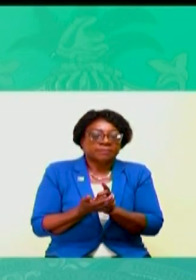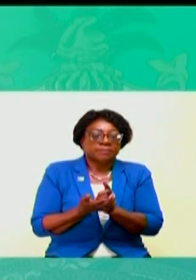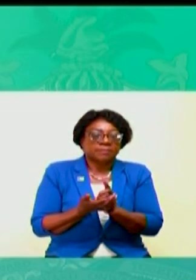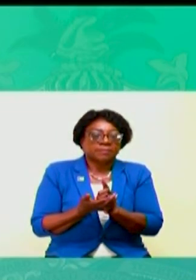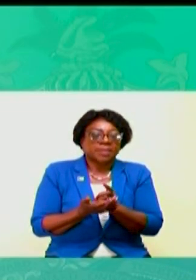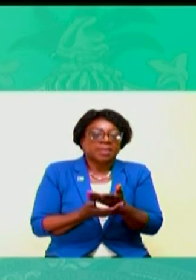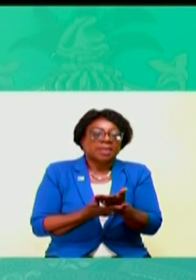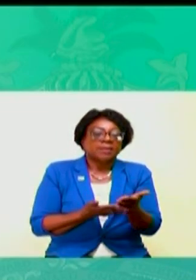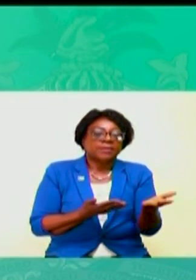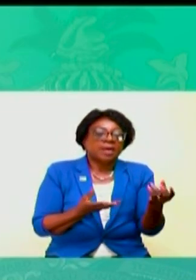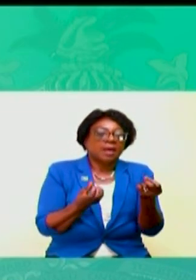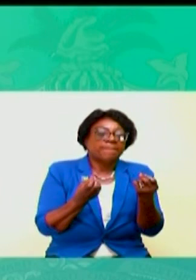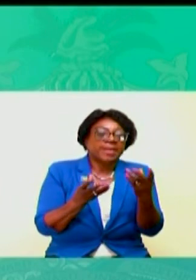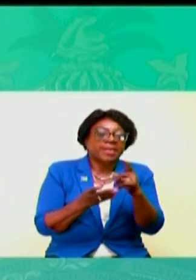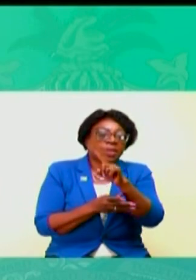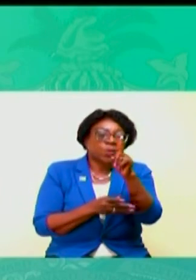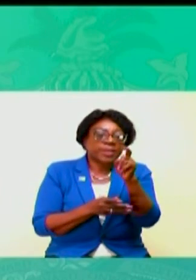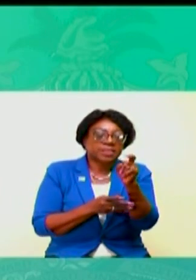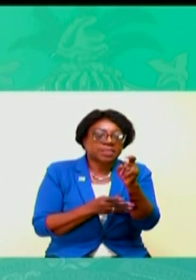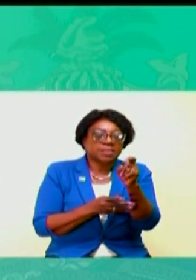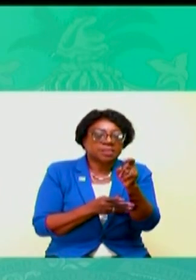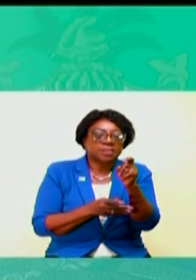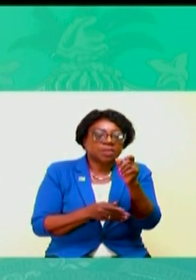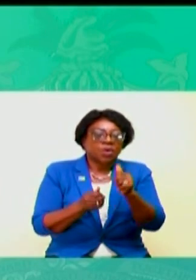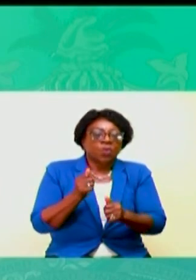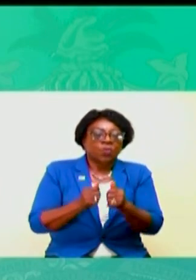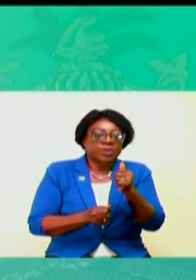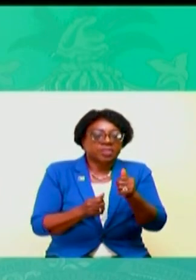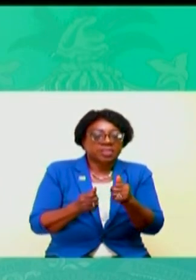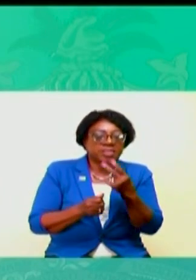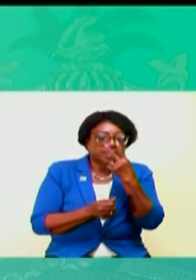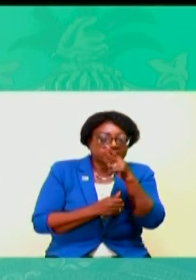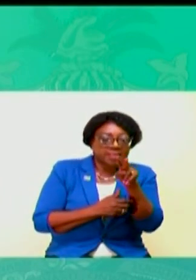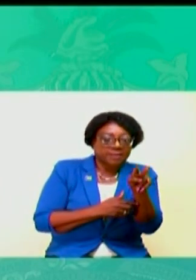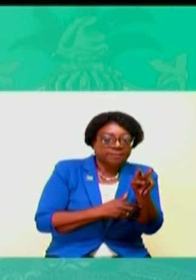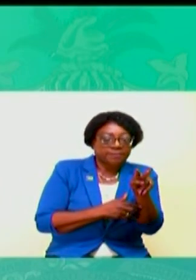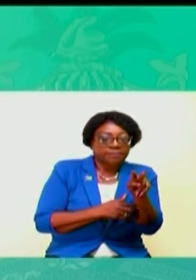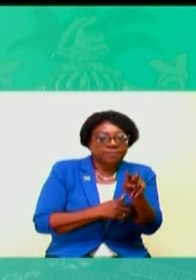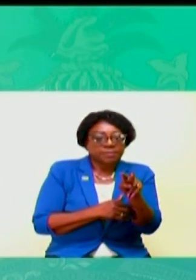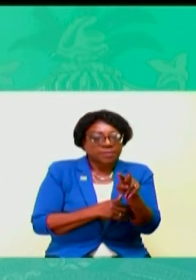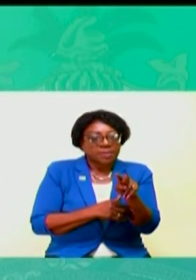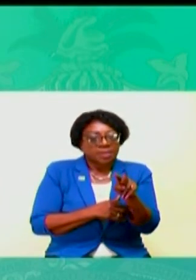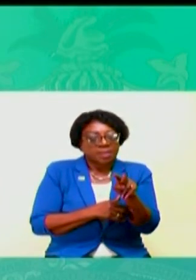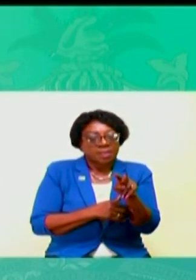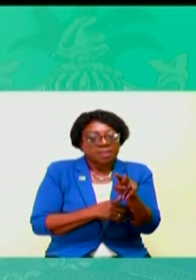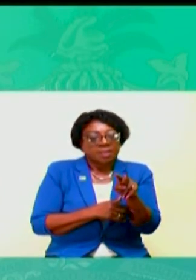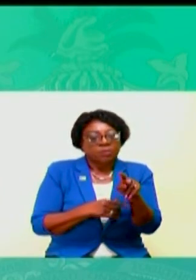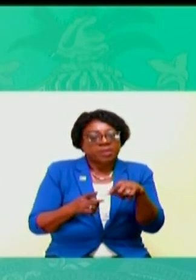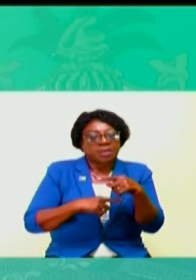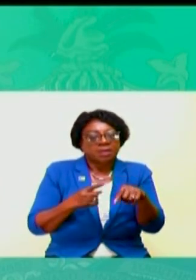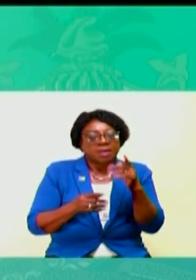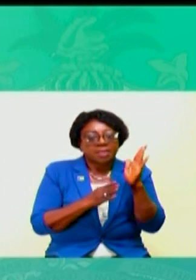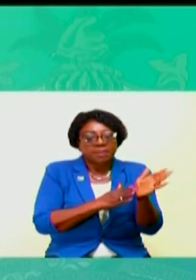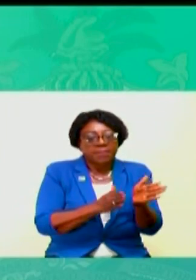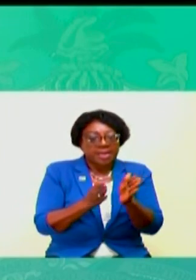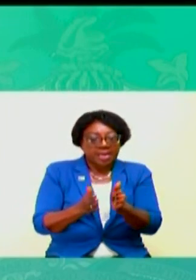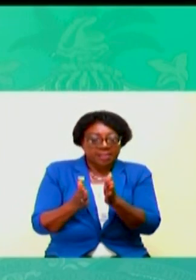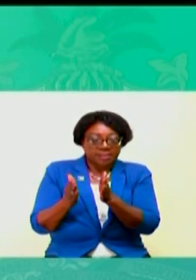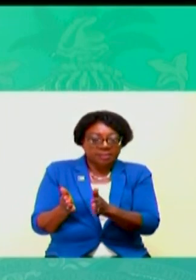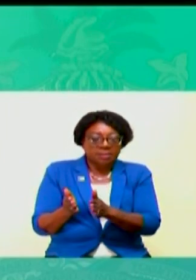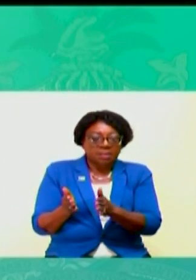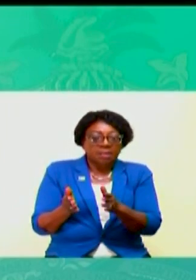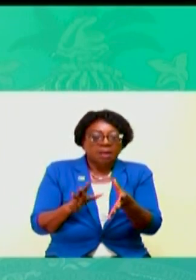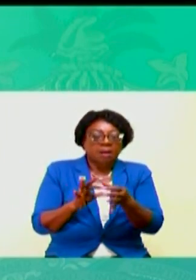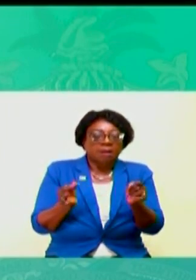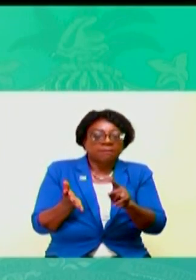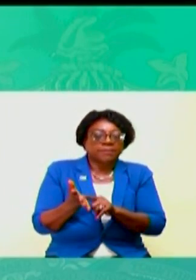there are many questions which arise. When we look at the plan of this